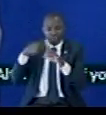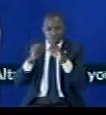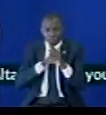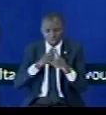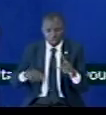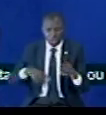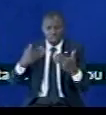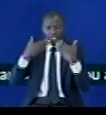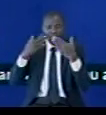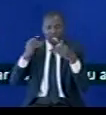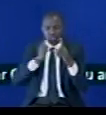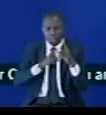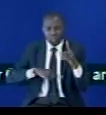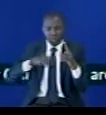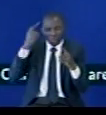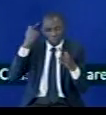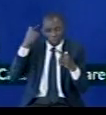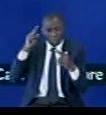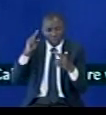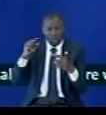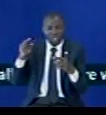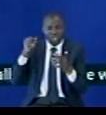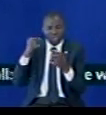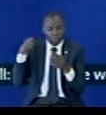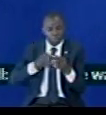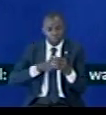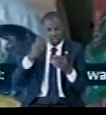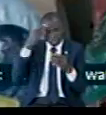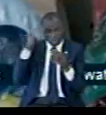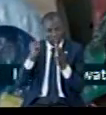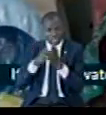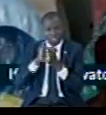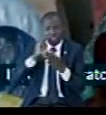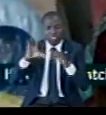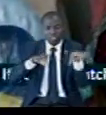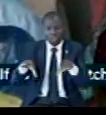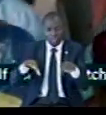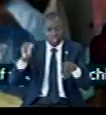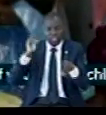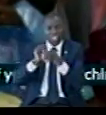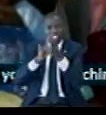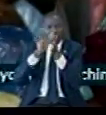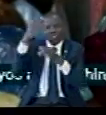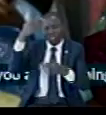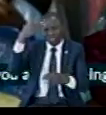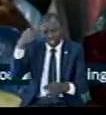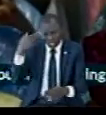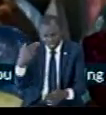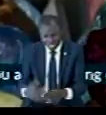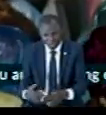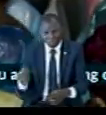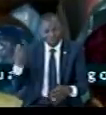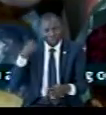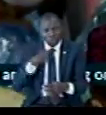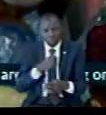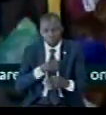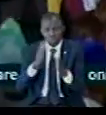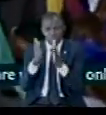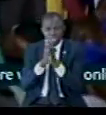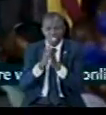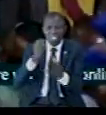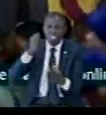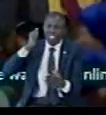you, Lord, because we know it is done. In Jesus' name we